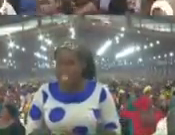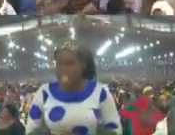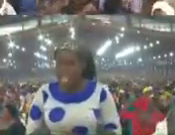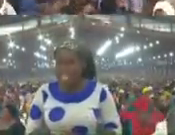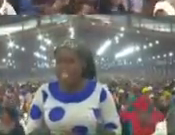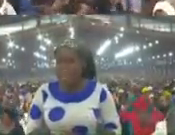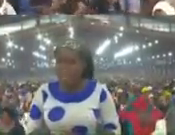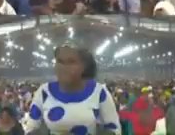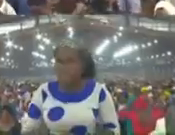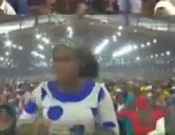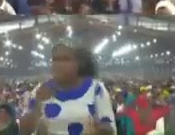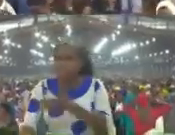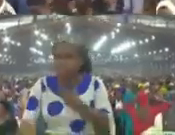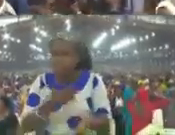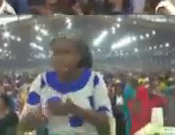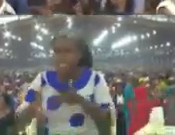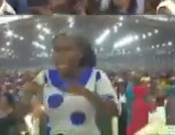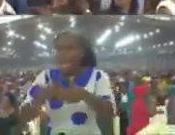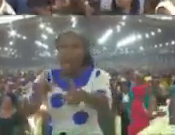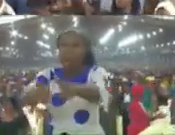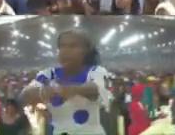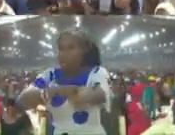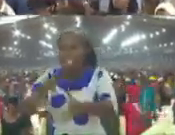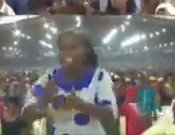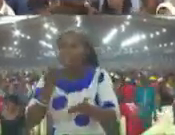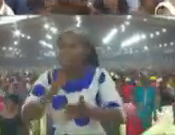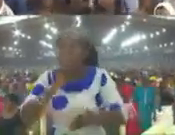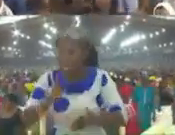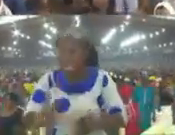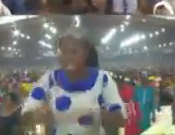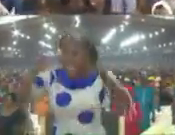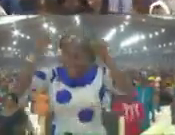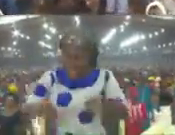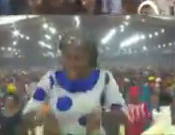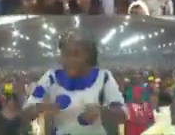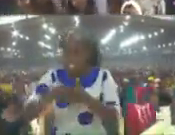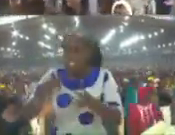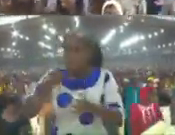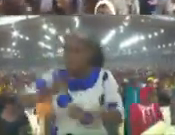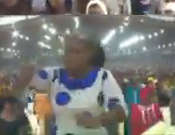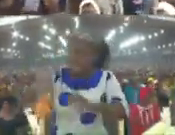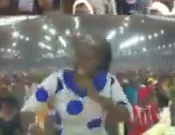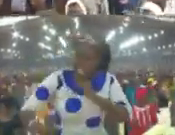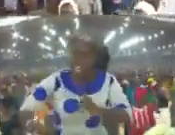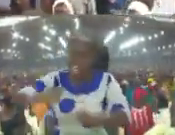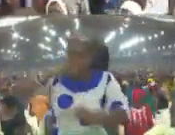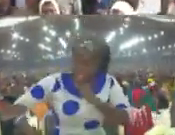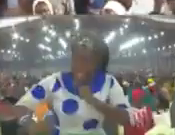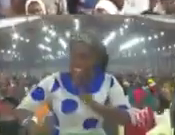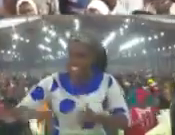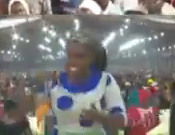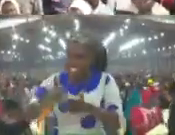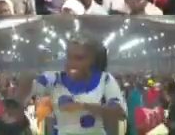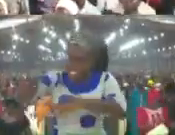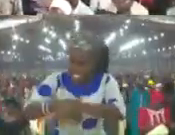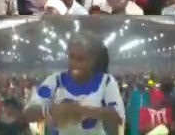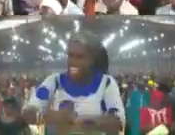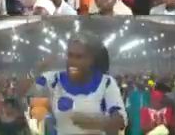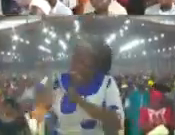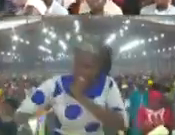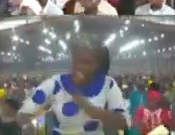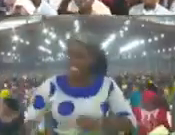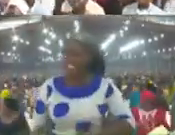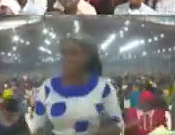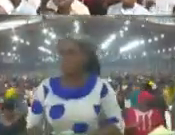No matter how long the night, it must end. But my home must end tonight. Tonight. Tonight.